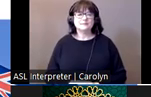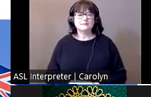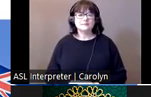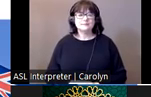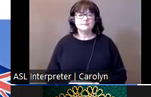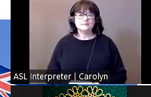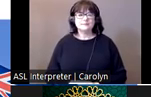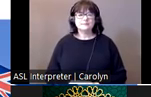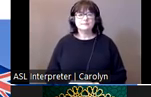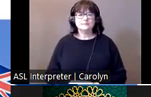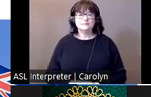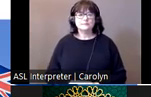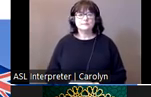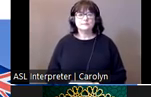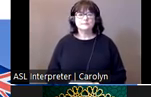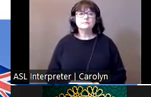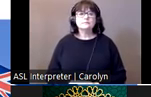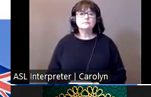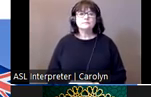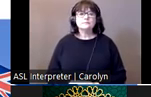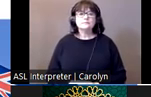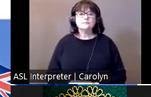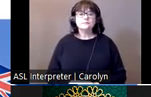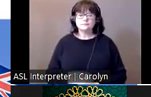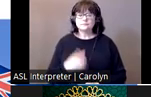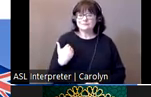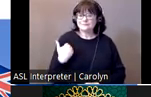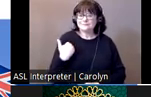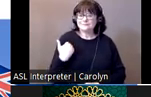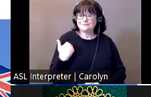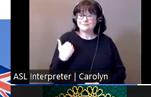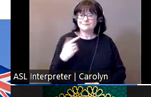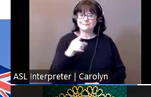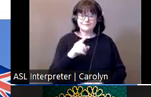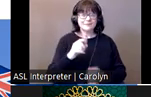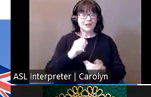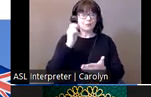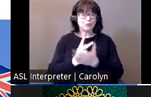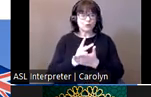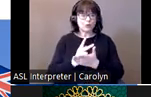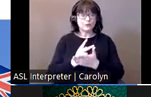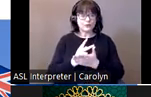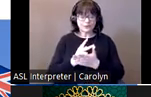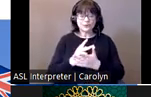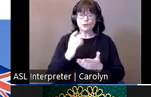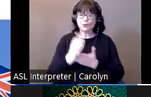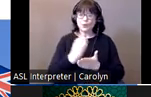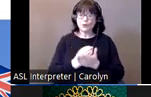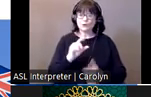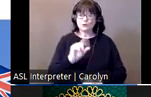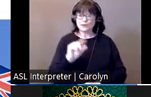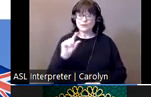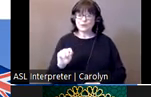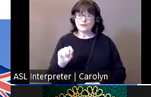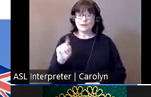They had their 100th birthday of their 100th micro-credential being approved in 2020. And here on the screen now, I'll let you